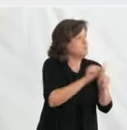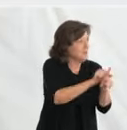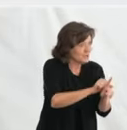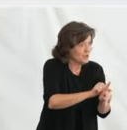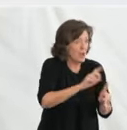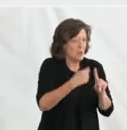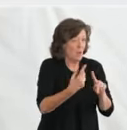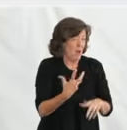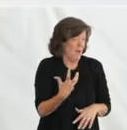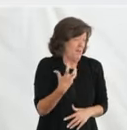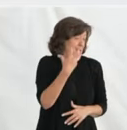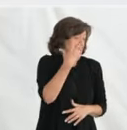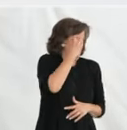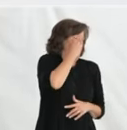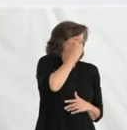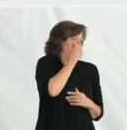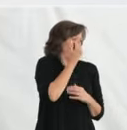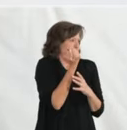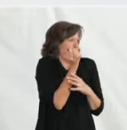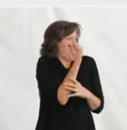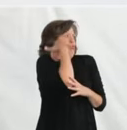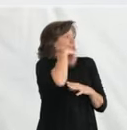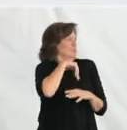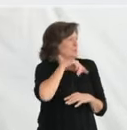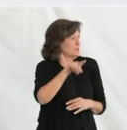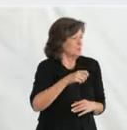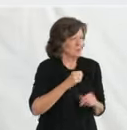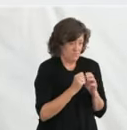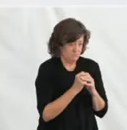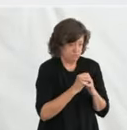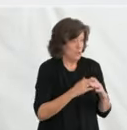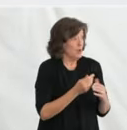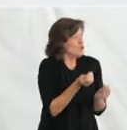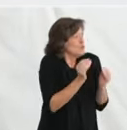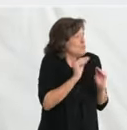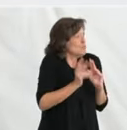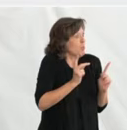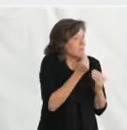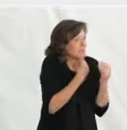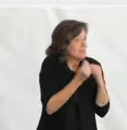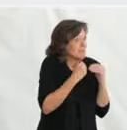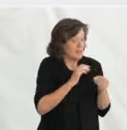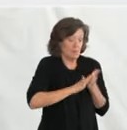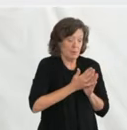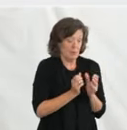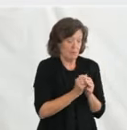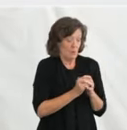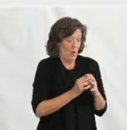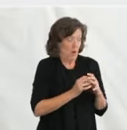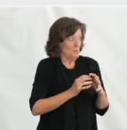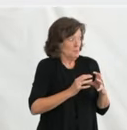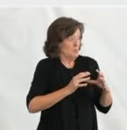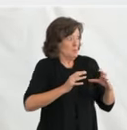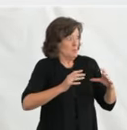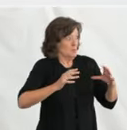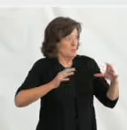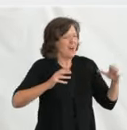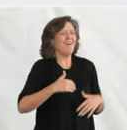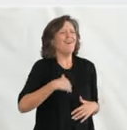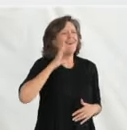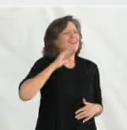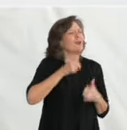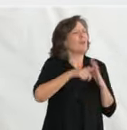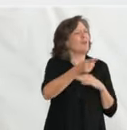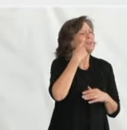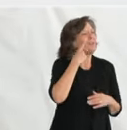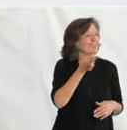it just consumes you. And the more people it eats, the bigger it gets. And I know what you're thinking. You're thinking, well, duh, it's a ball. Run uphill. Shut the door.